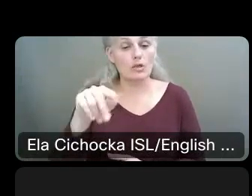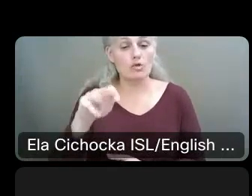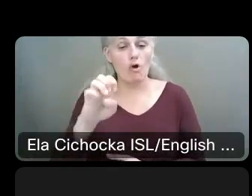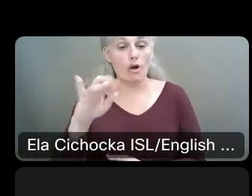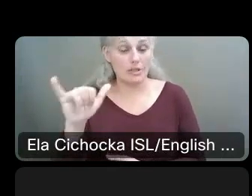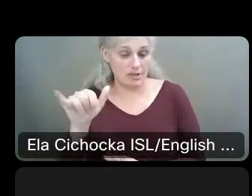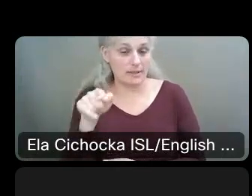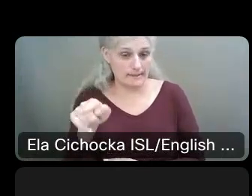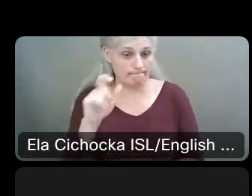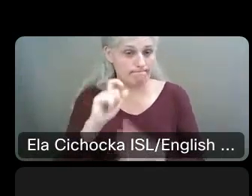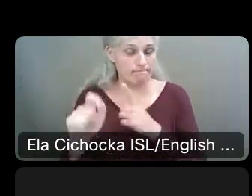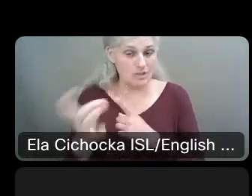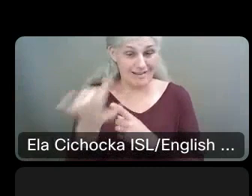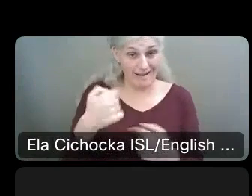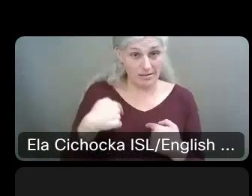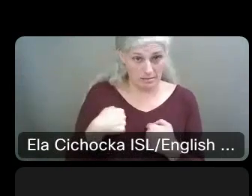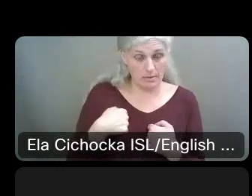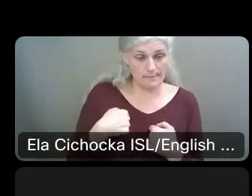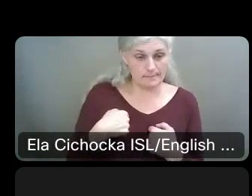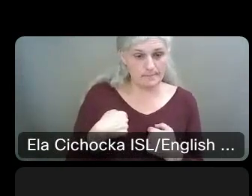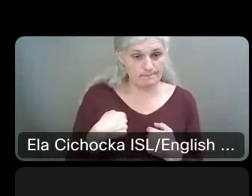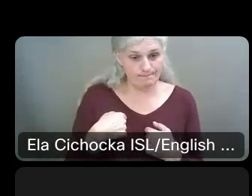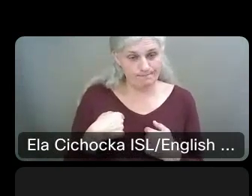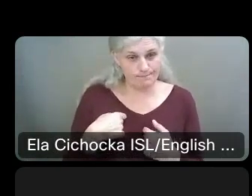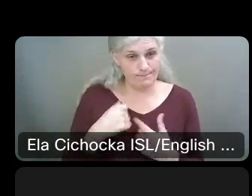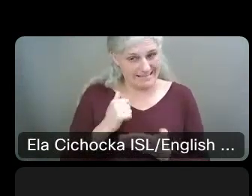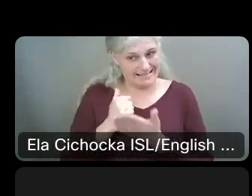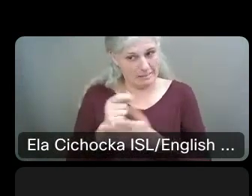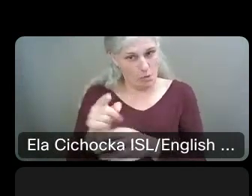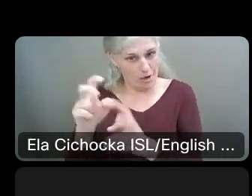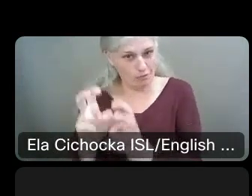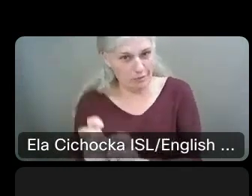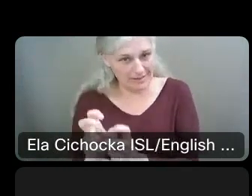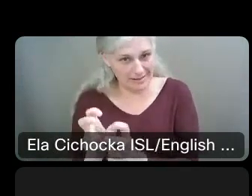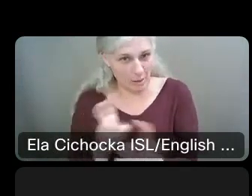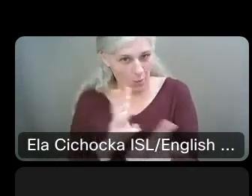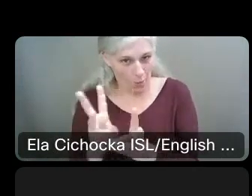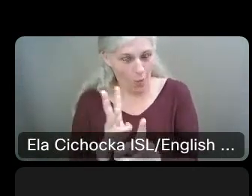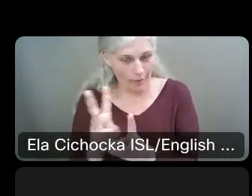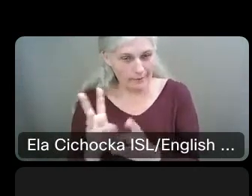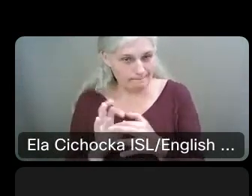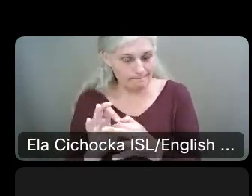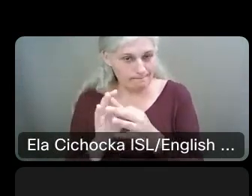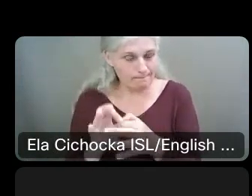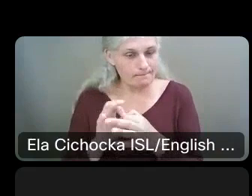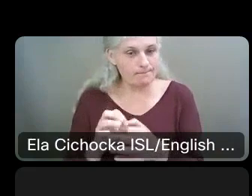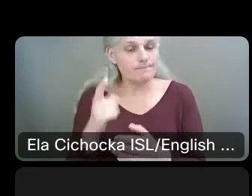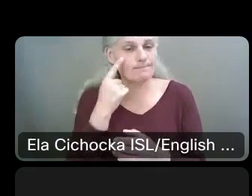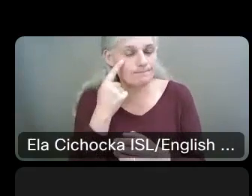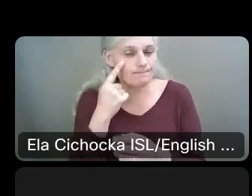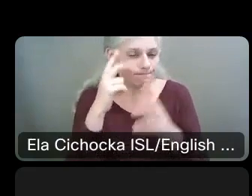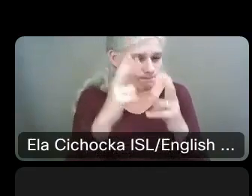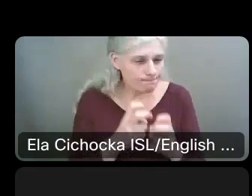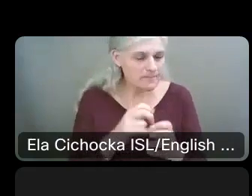and she asked me to support her research and work looking again at